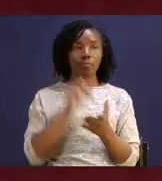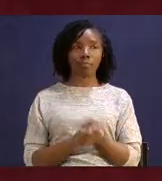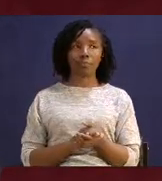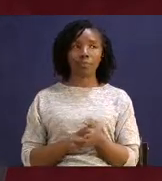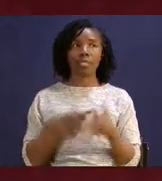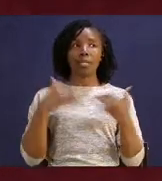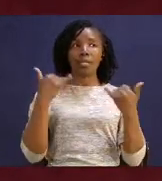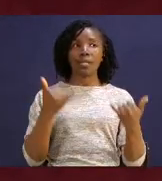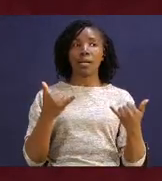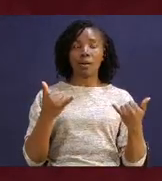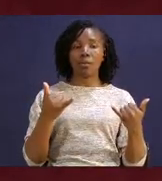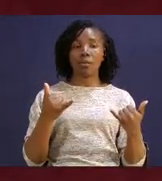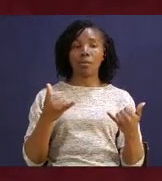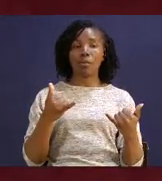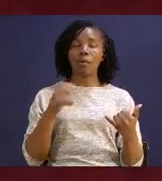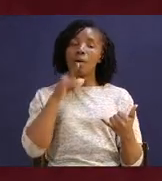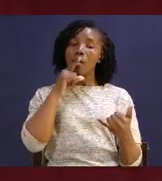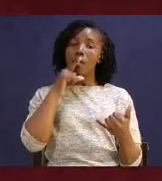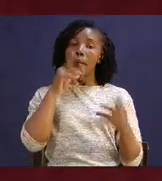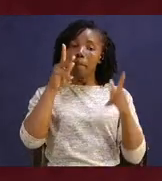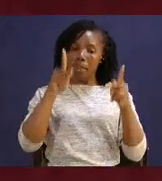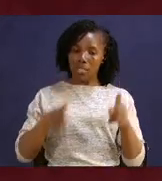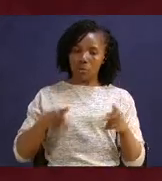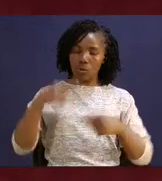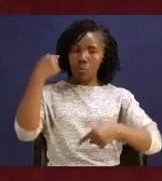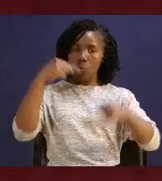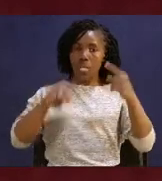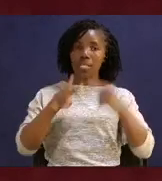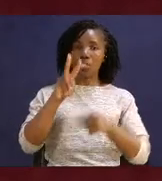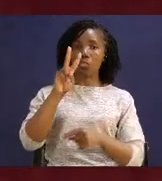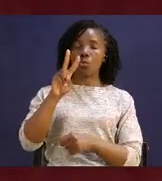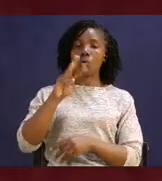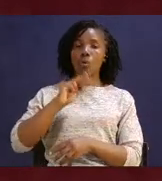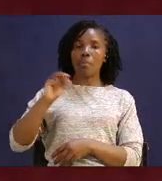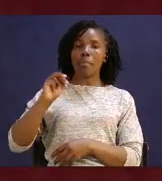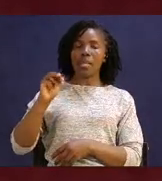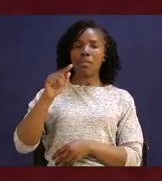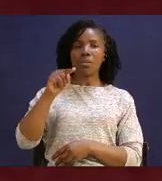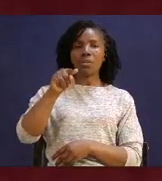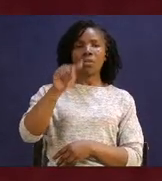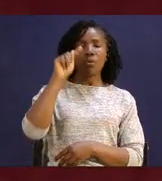He now has 2 million. How long do you think the 2 million will disappear?